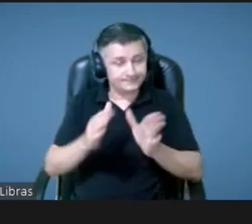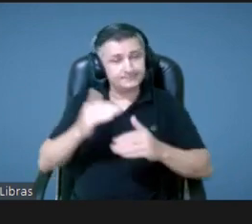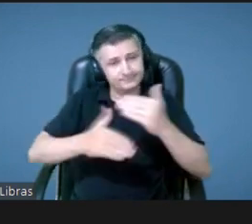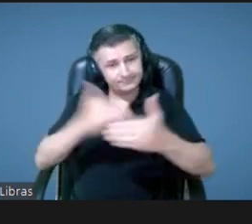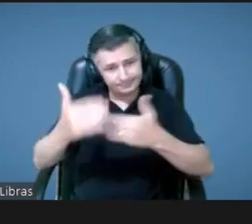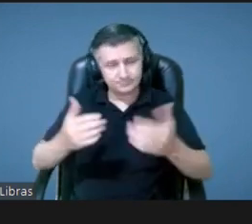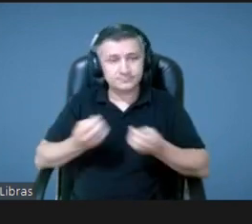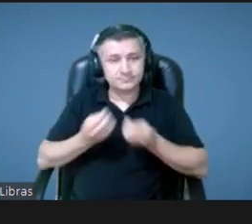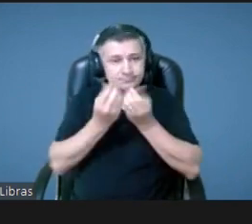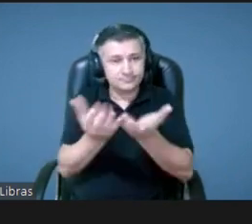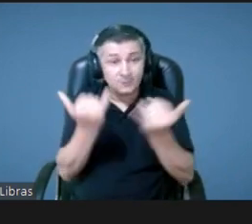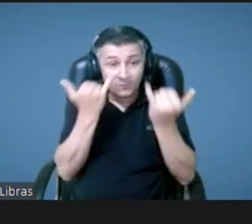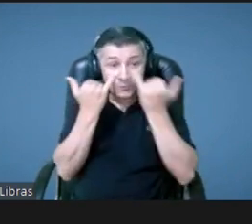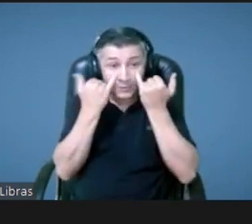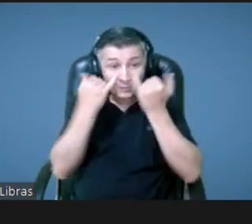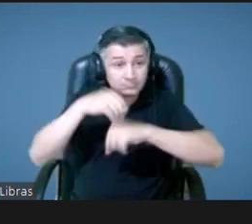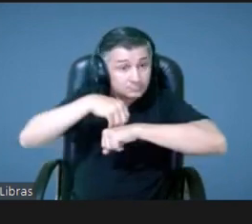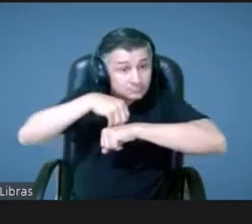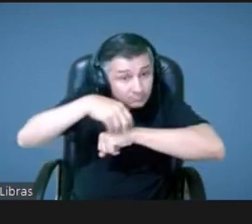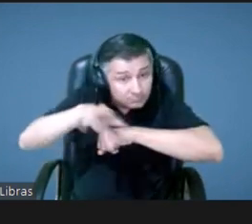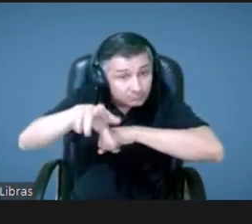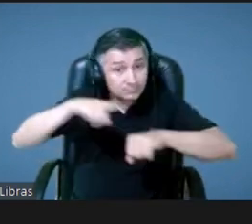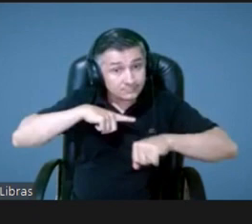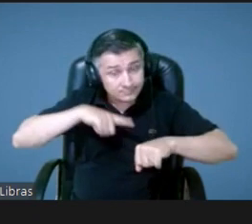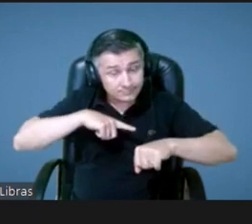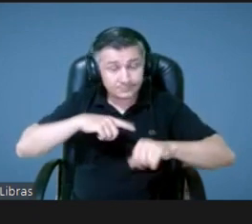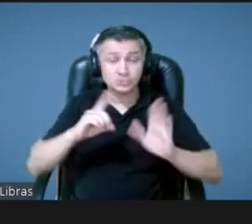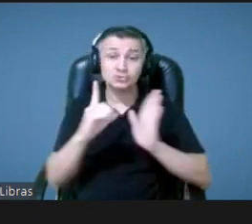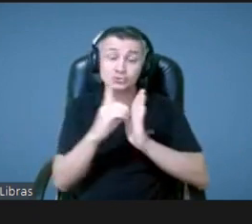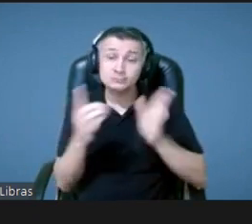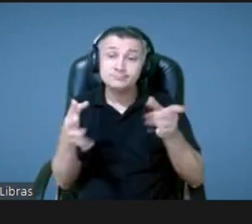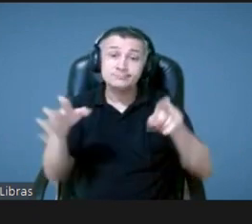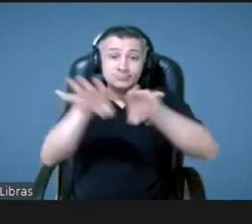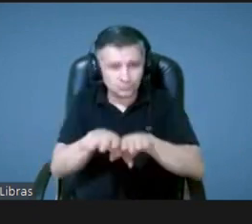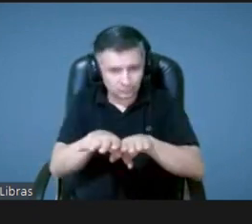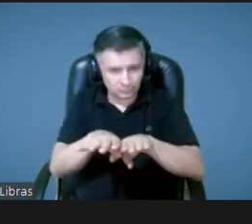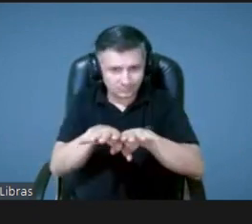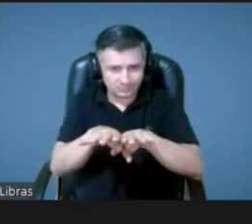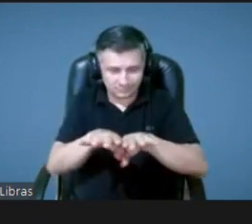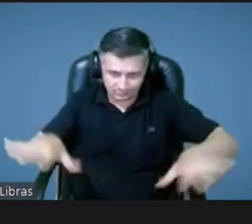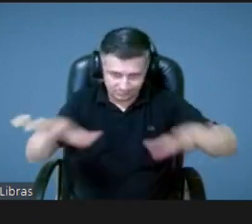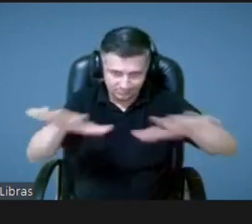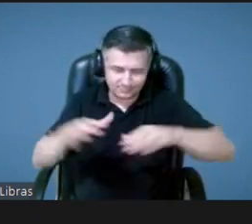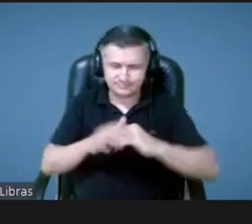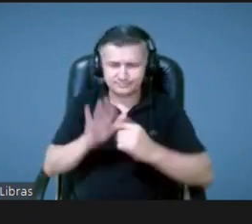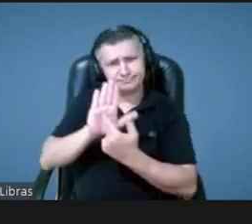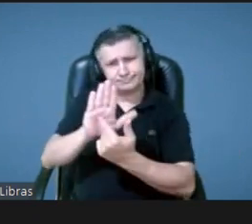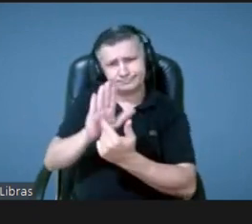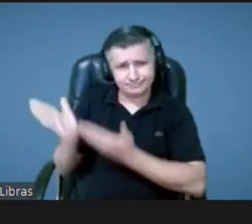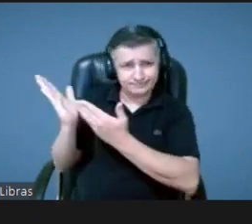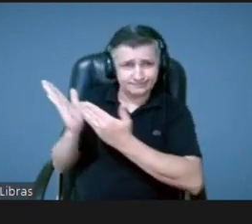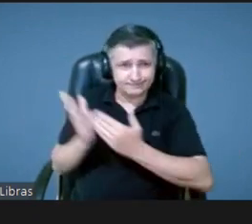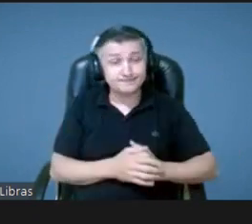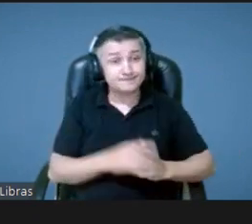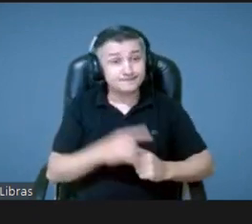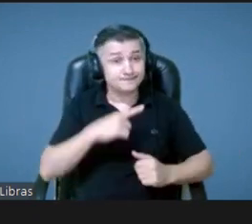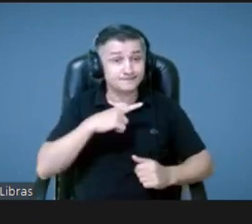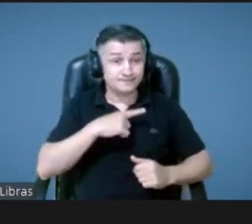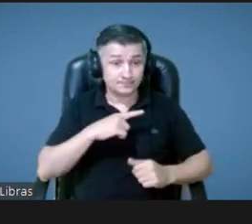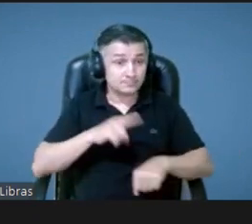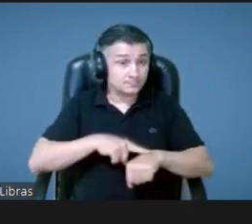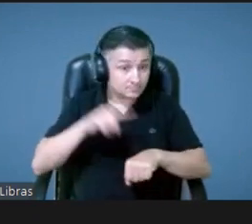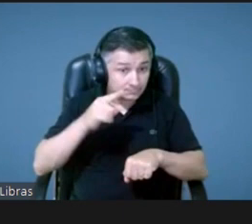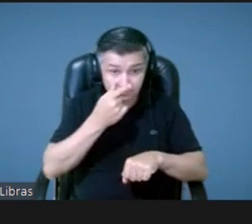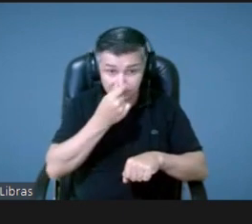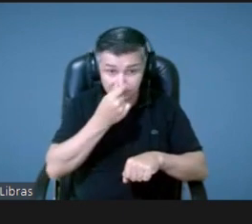Criativa, who is doing the interpretation in Brazilian Sign Language. This is part of our initiative to be more